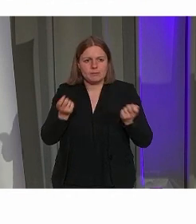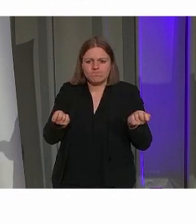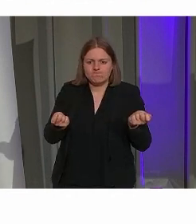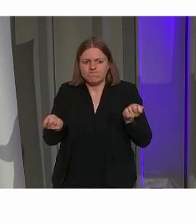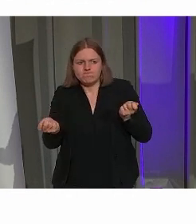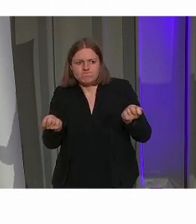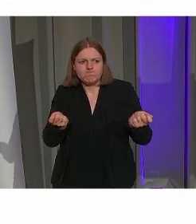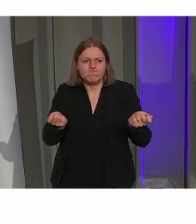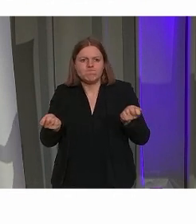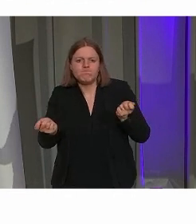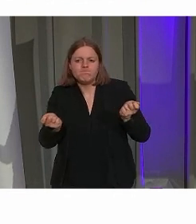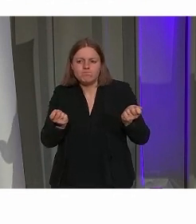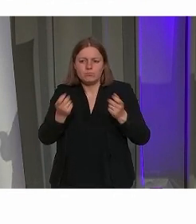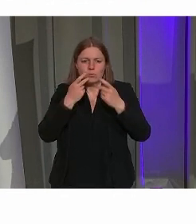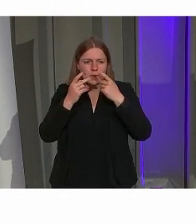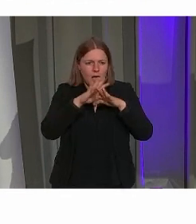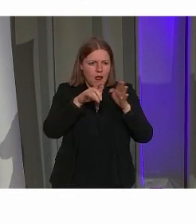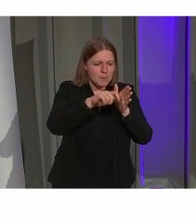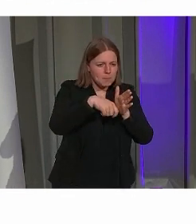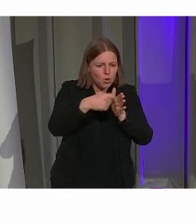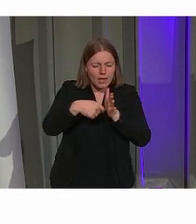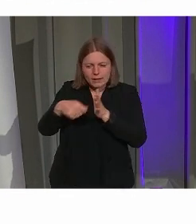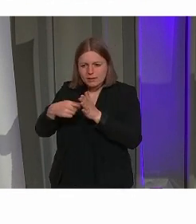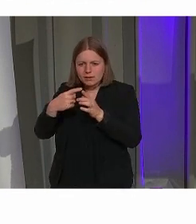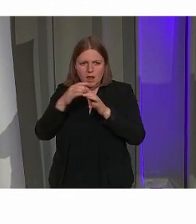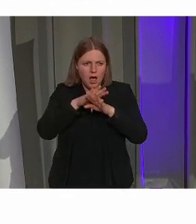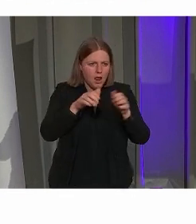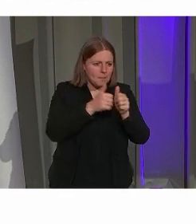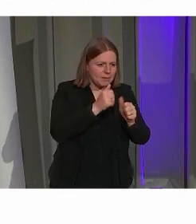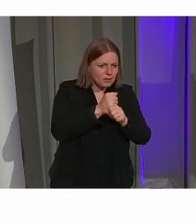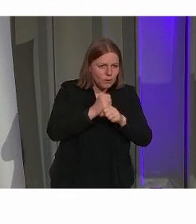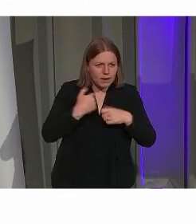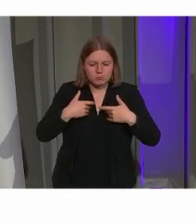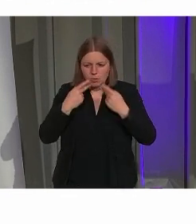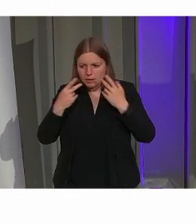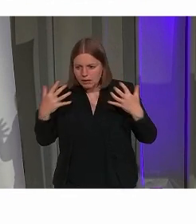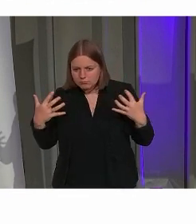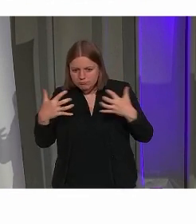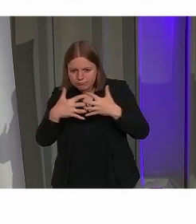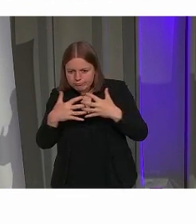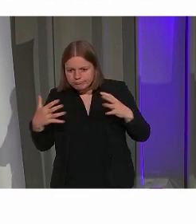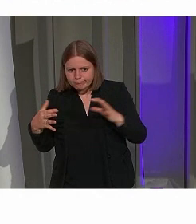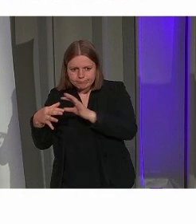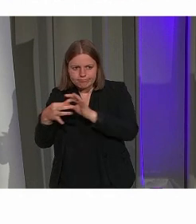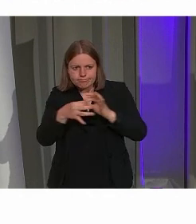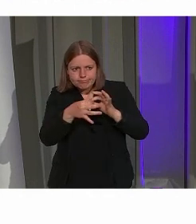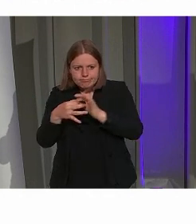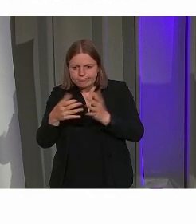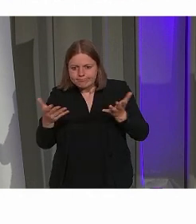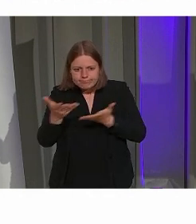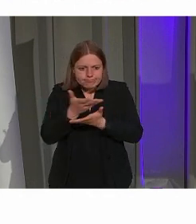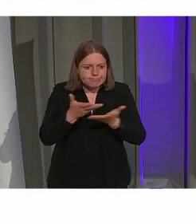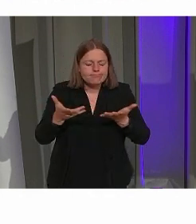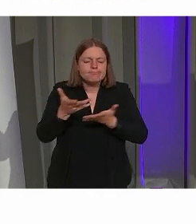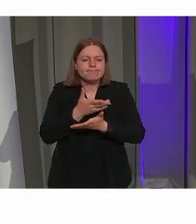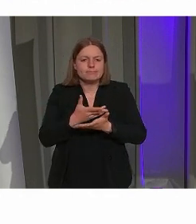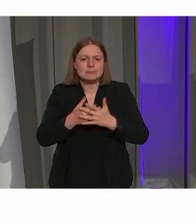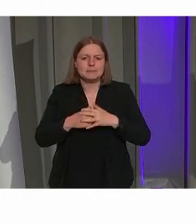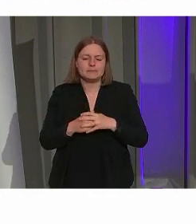that focus. And I, as an accessibility officer, my task is to unite all